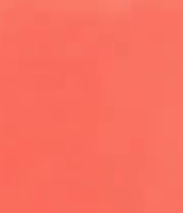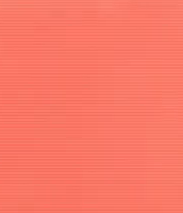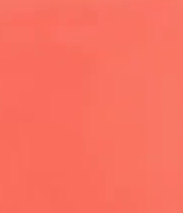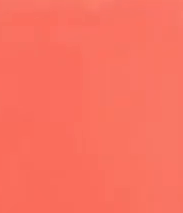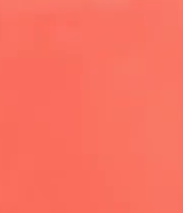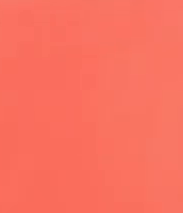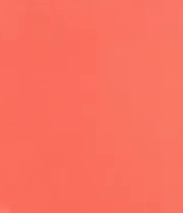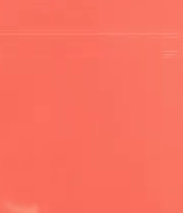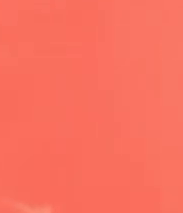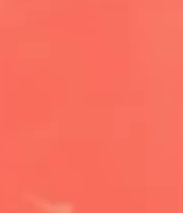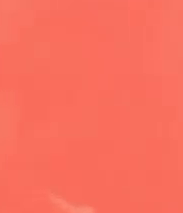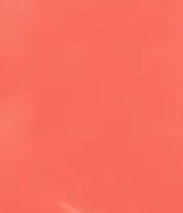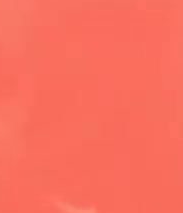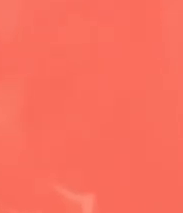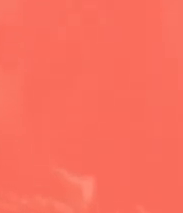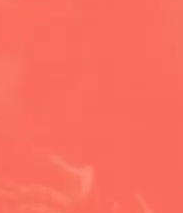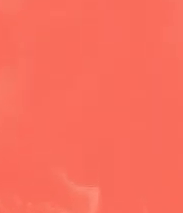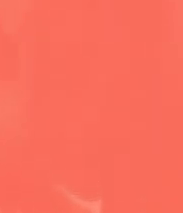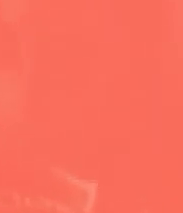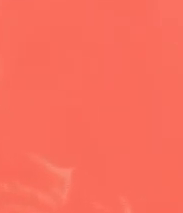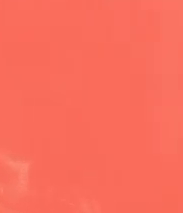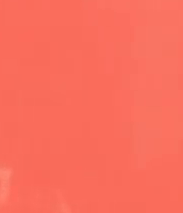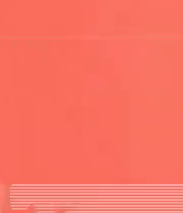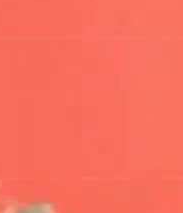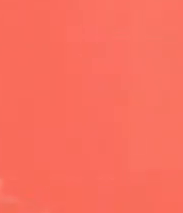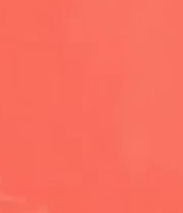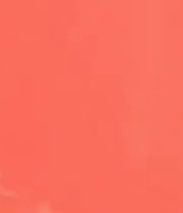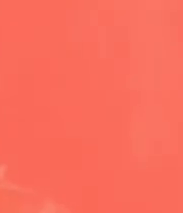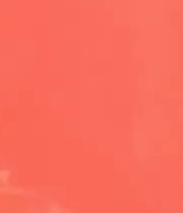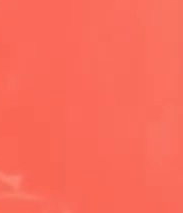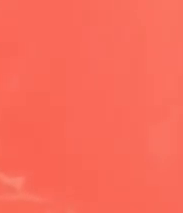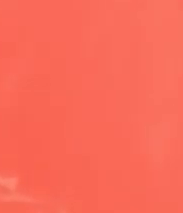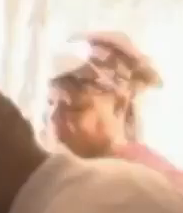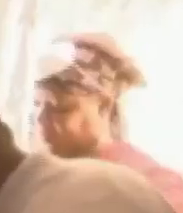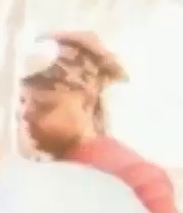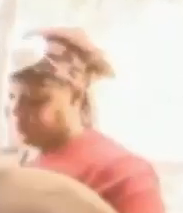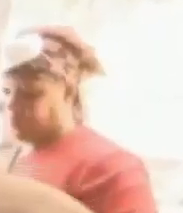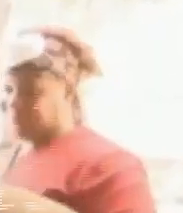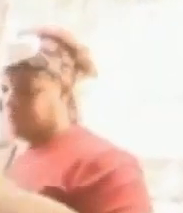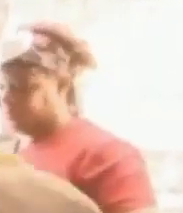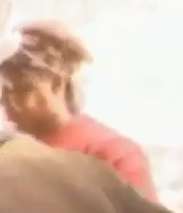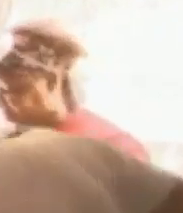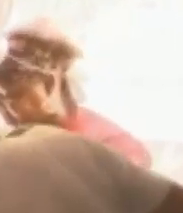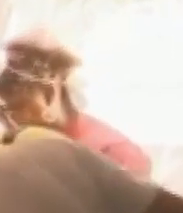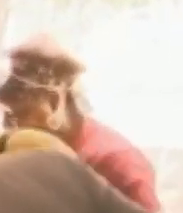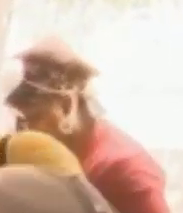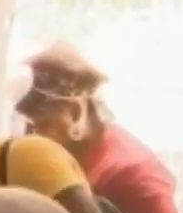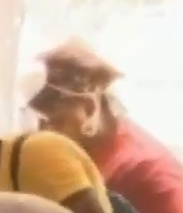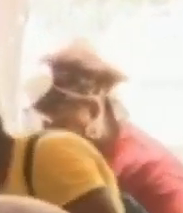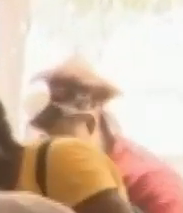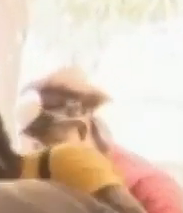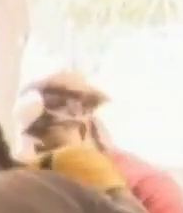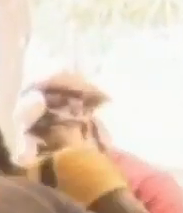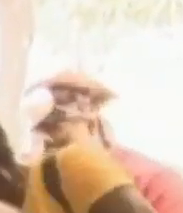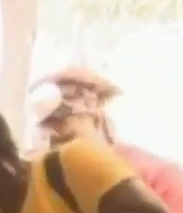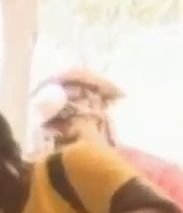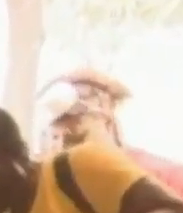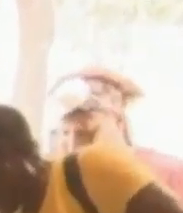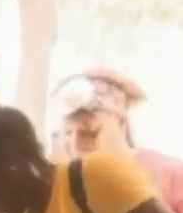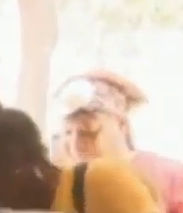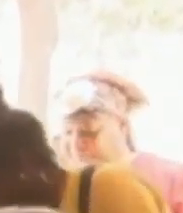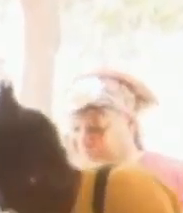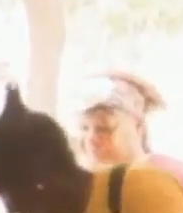So they are working to scrub the walls, do the sanitization, and we are expecting that when this is